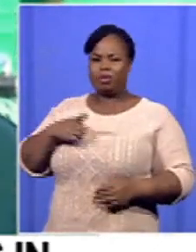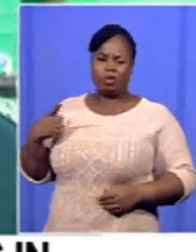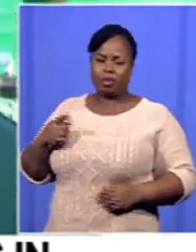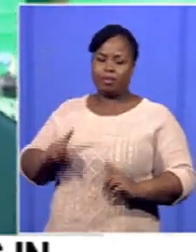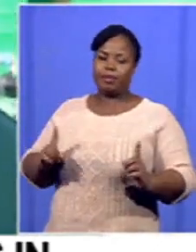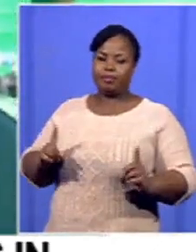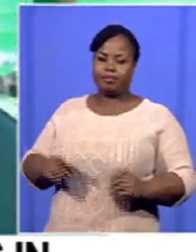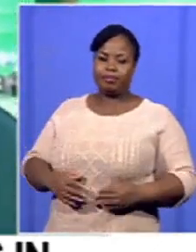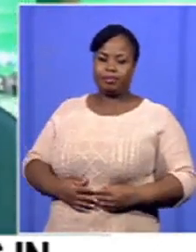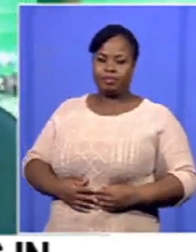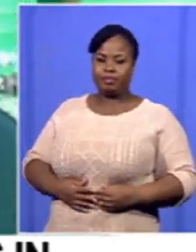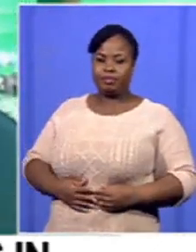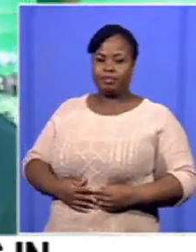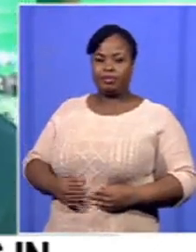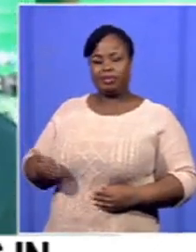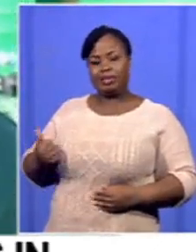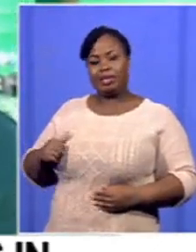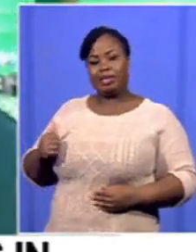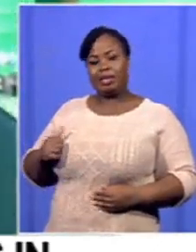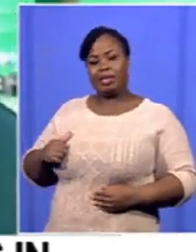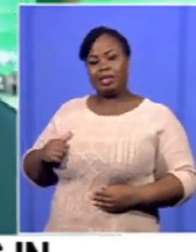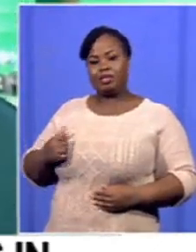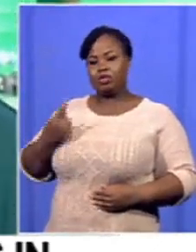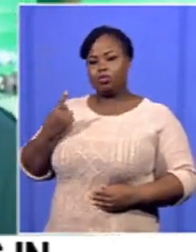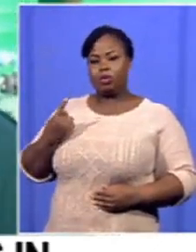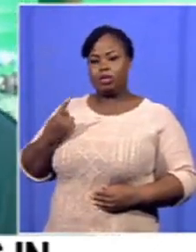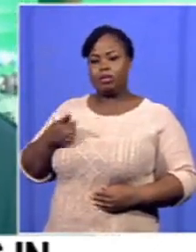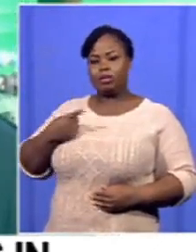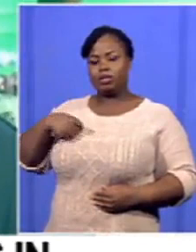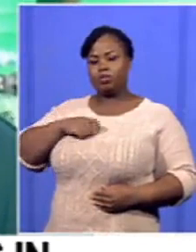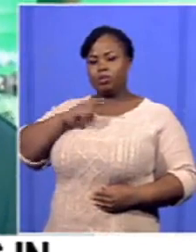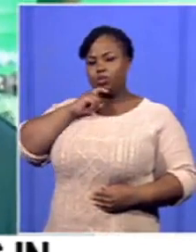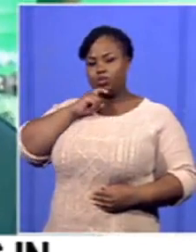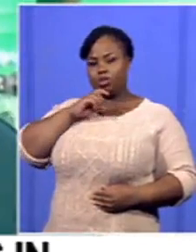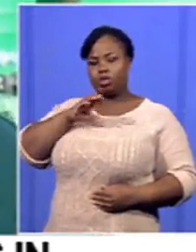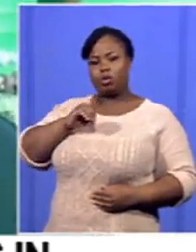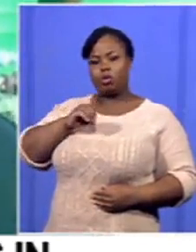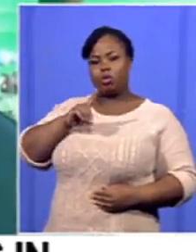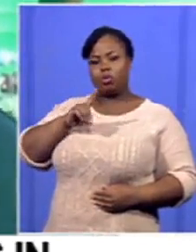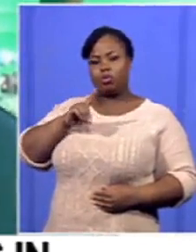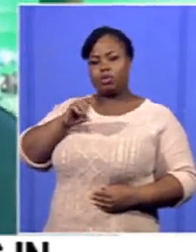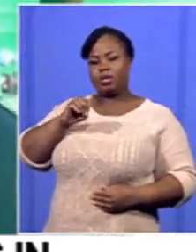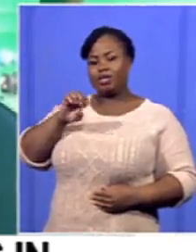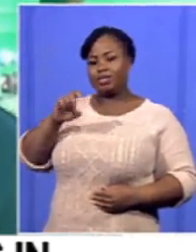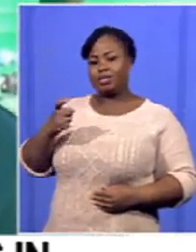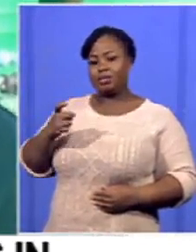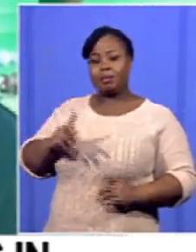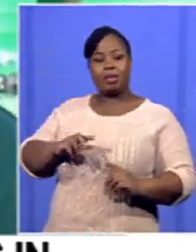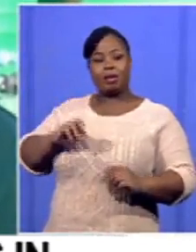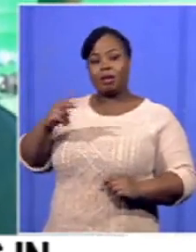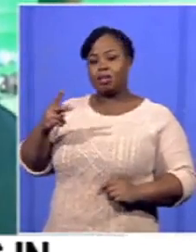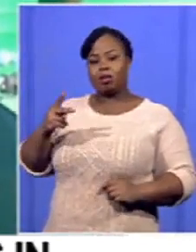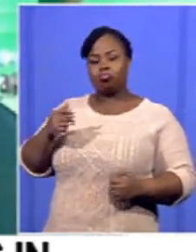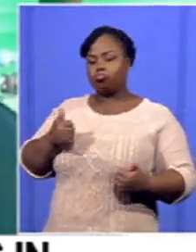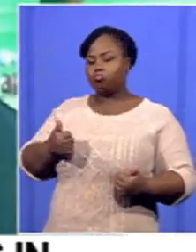lucky, so it's only one borehole that we have used the ODEX. Then the rest, everything, it goes